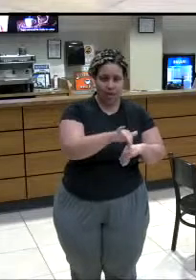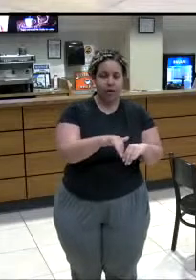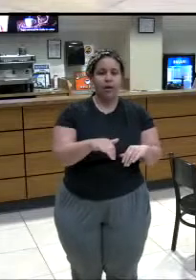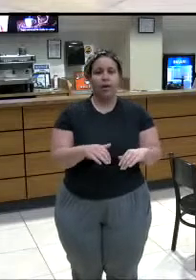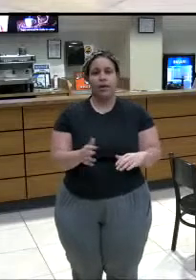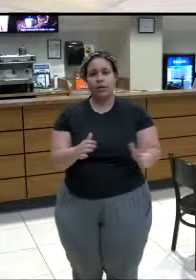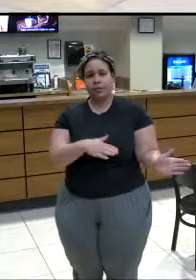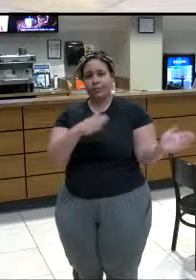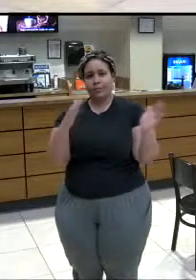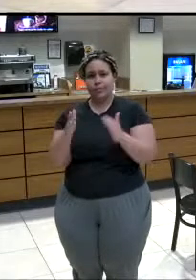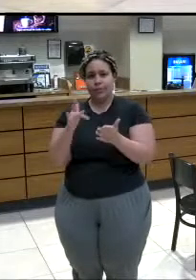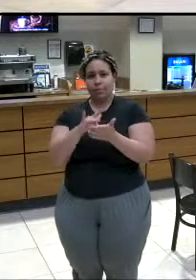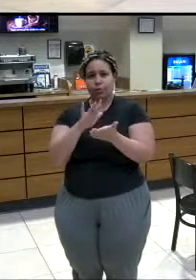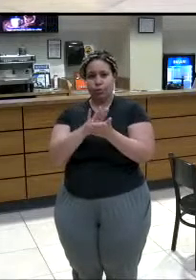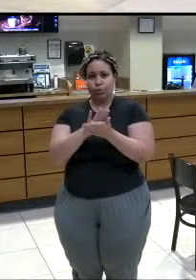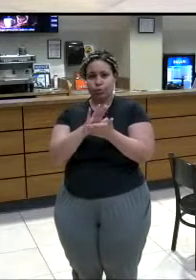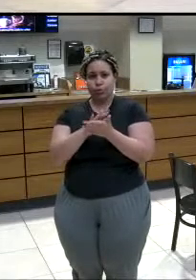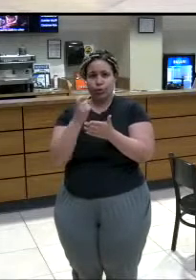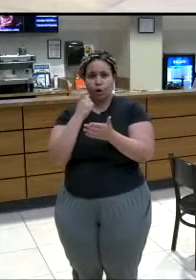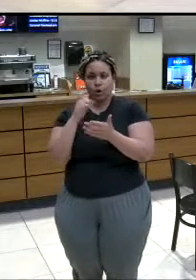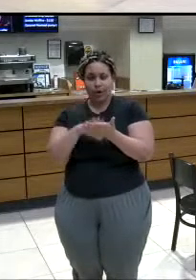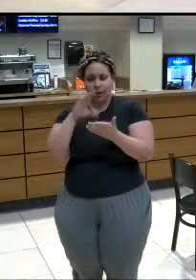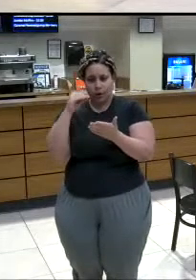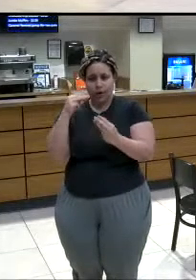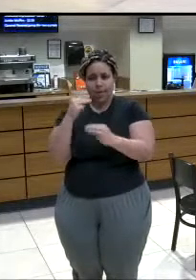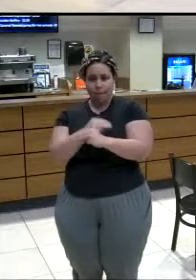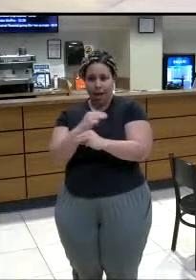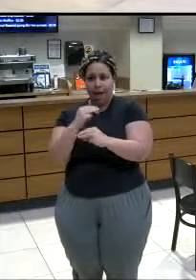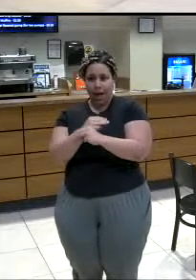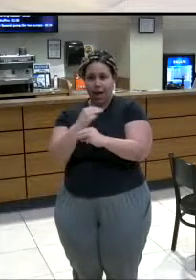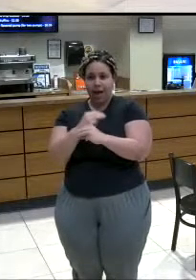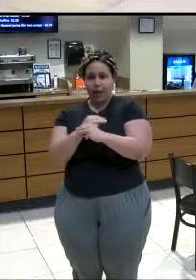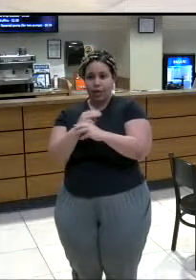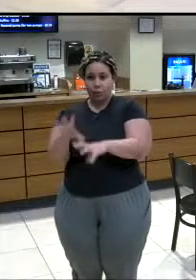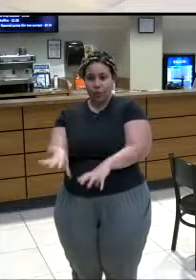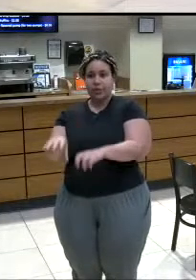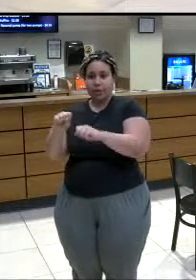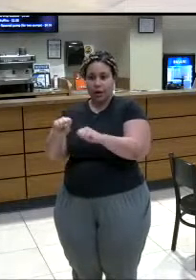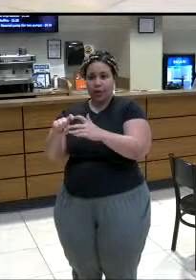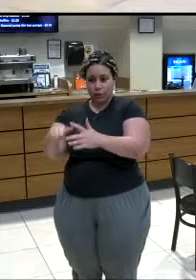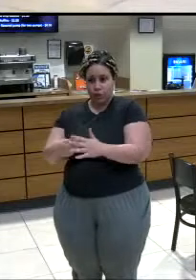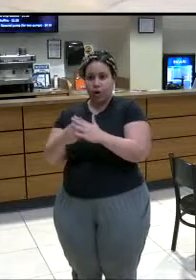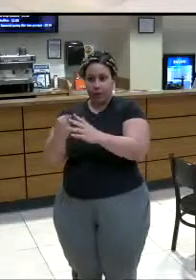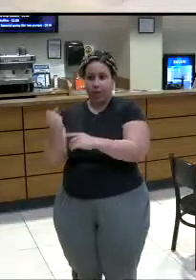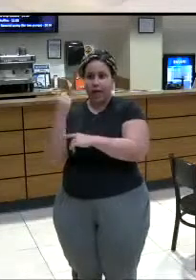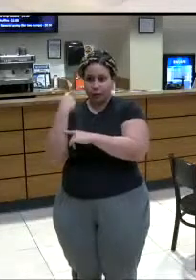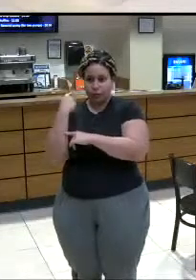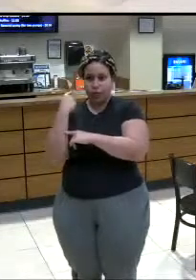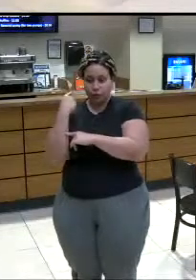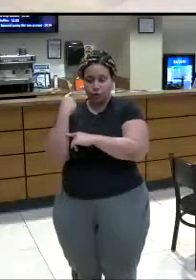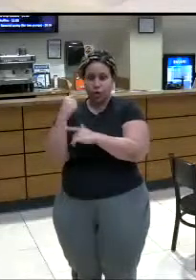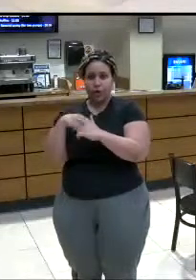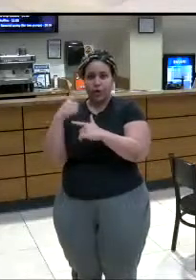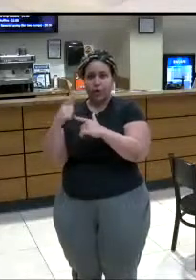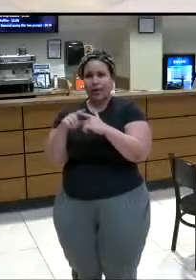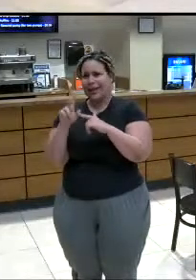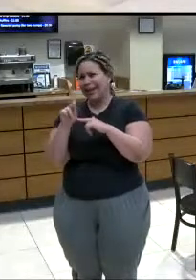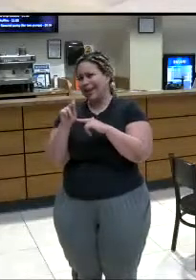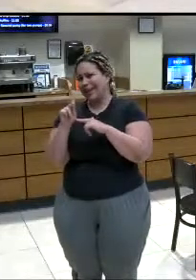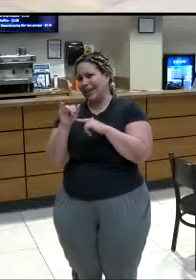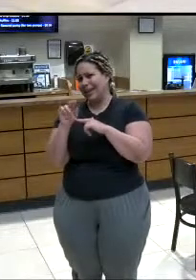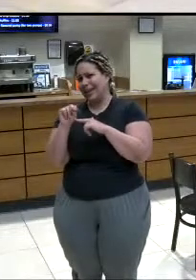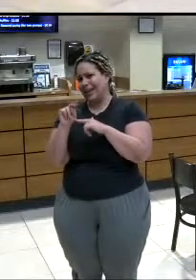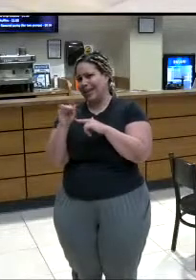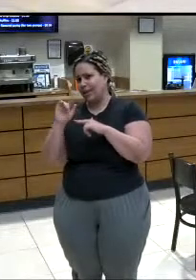in middle school is Carnegie Learning, which is math, which we adopted last year. And then we adopted Kindle Hunt, which is a